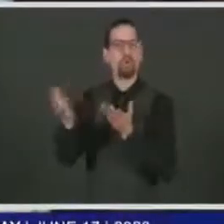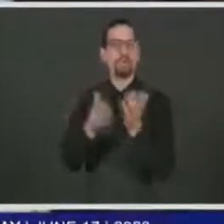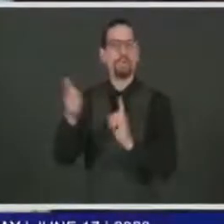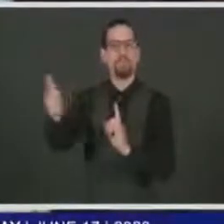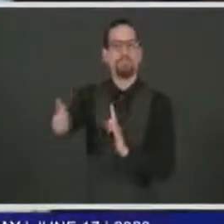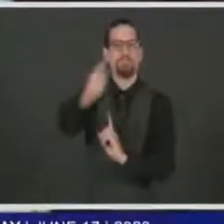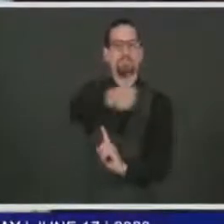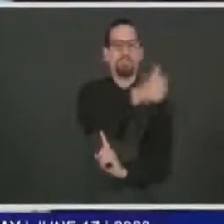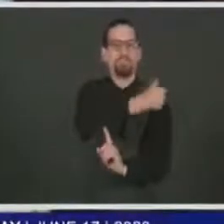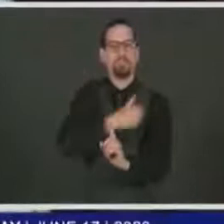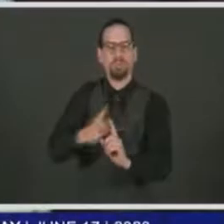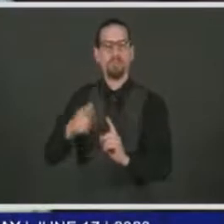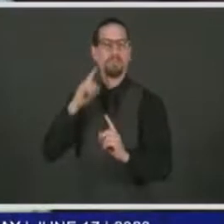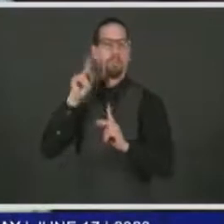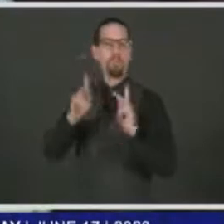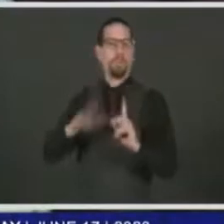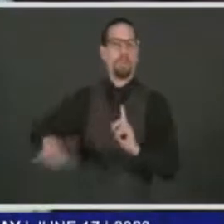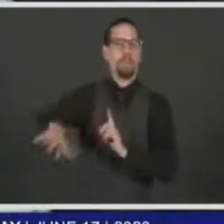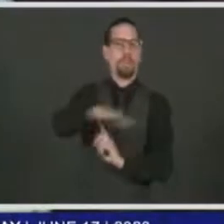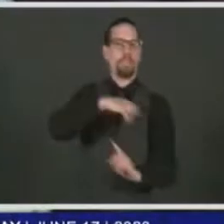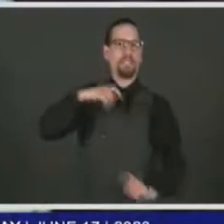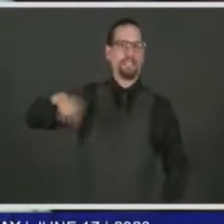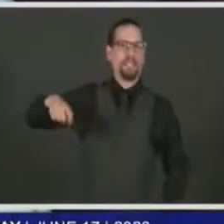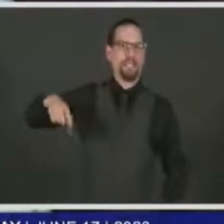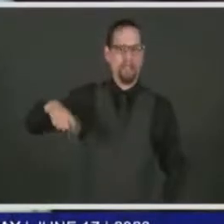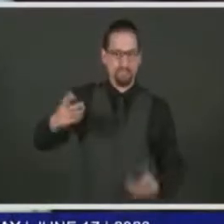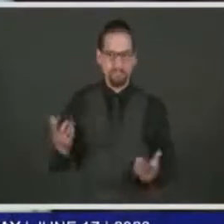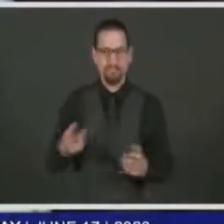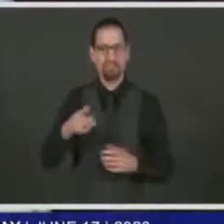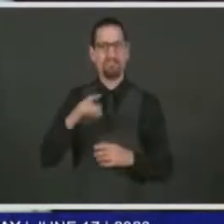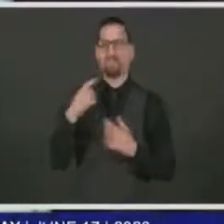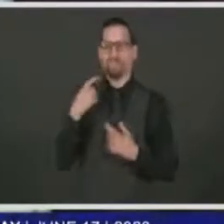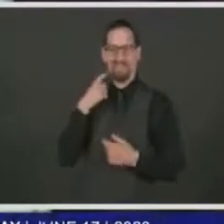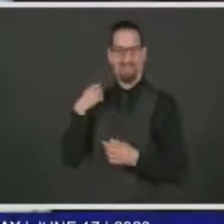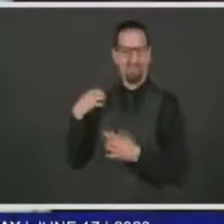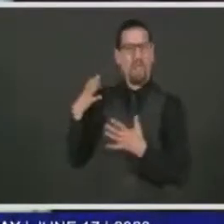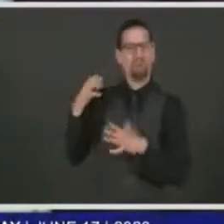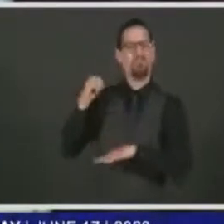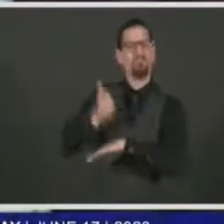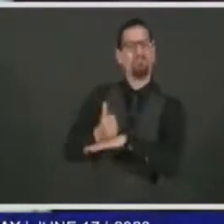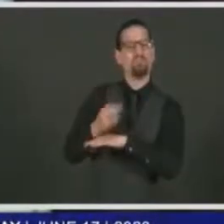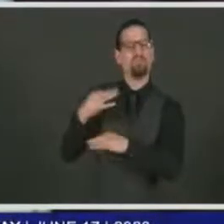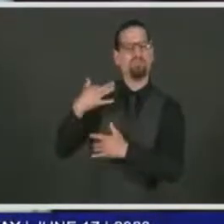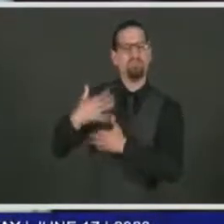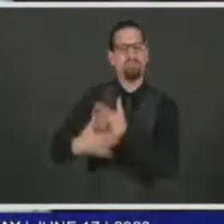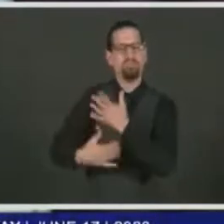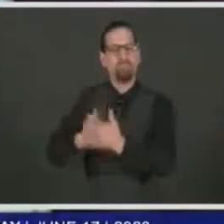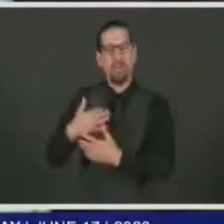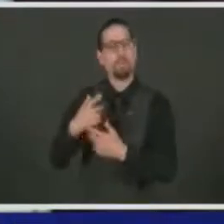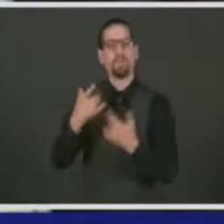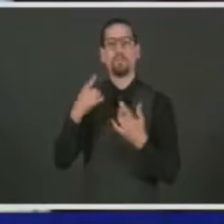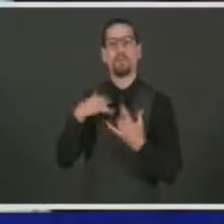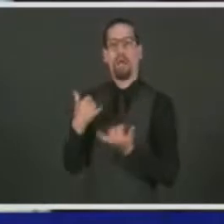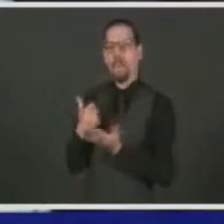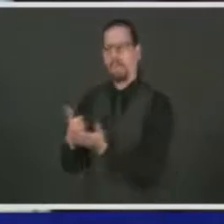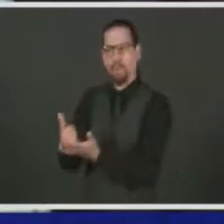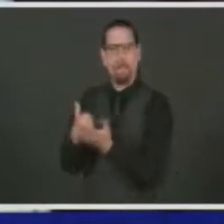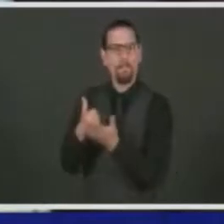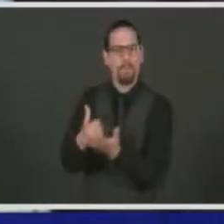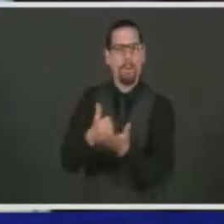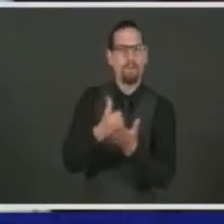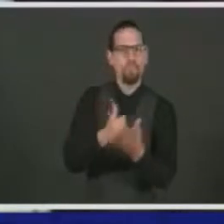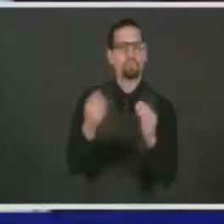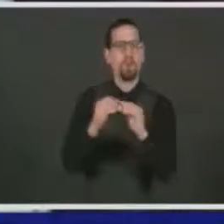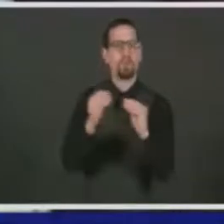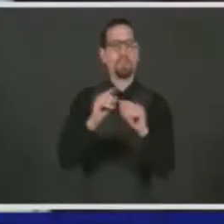infrastructure already set to disperse those resources out to residents. Our health equity zones are also going to